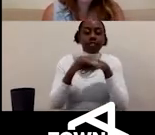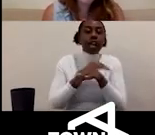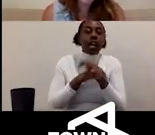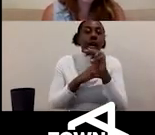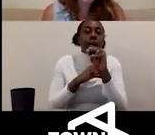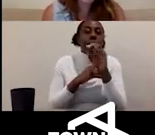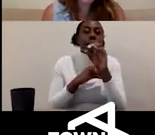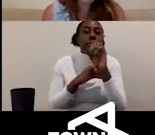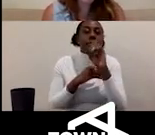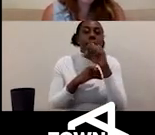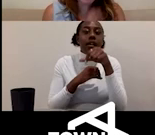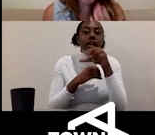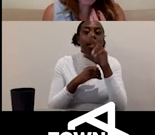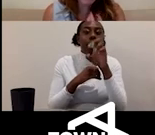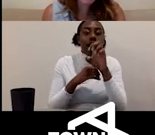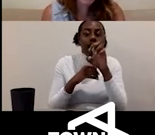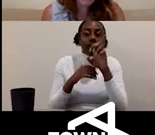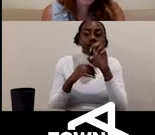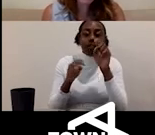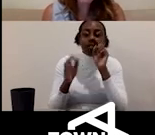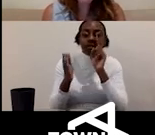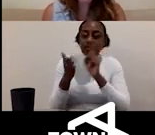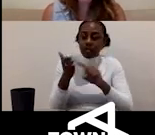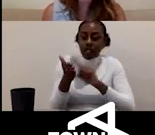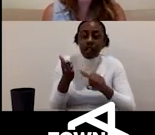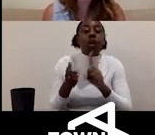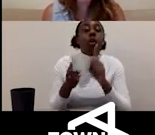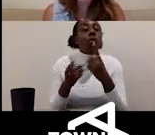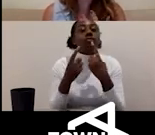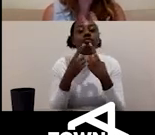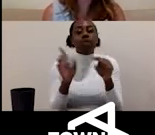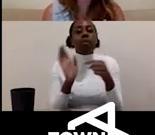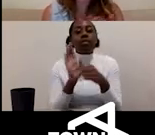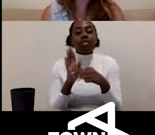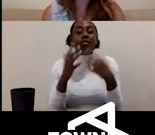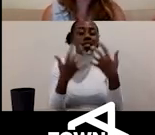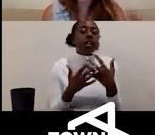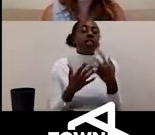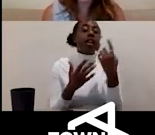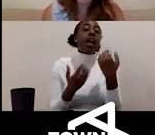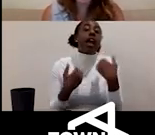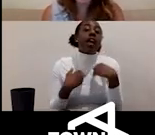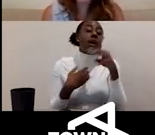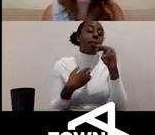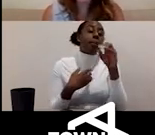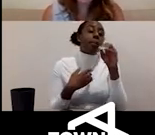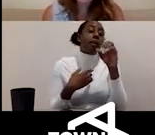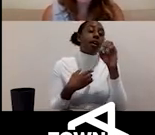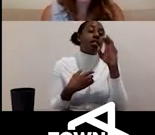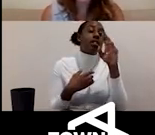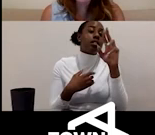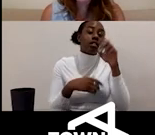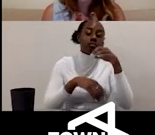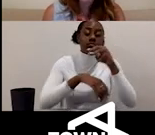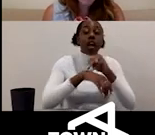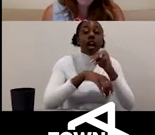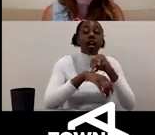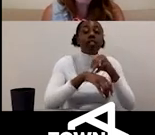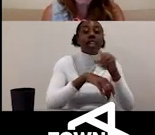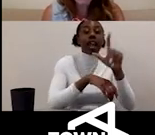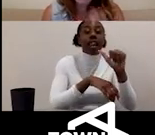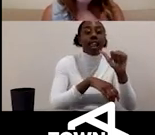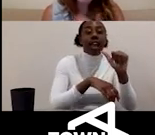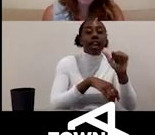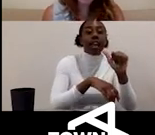like really sad famous example. There was a mosque in LA where the head of the mosque actually called the FBI and they were like, hey, there's some